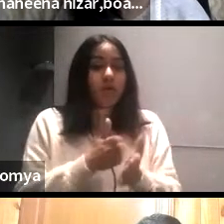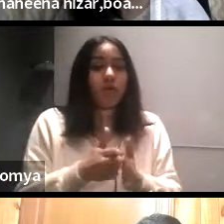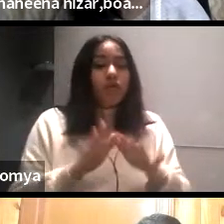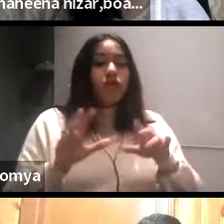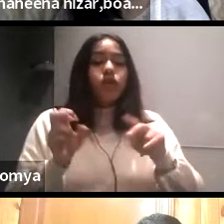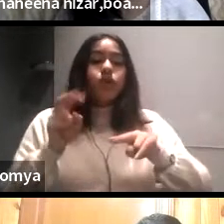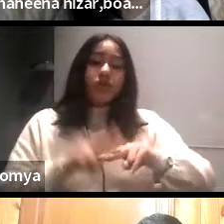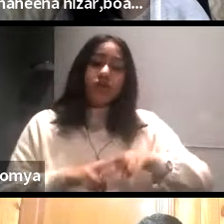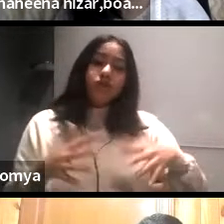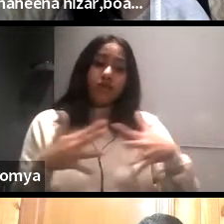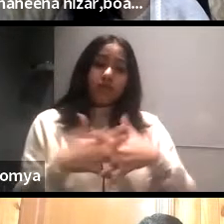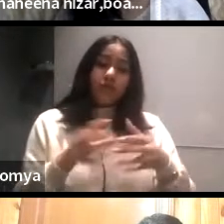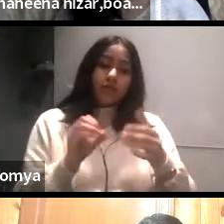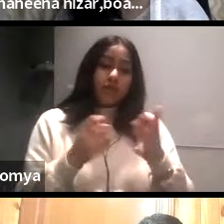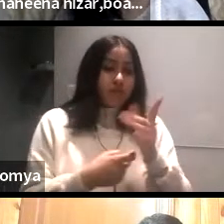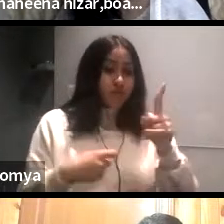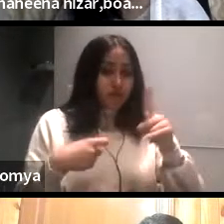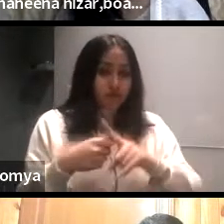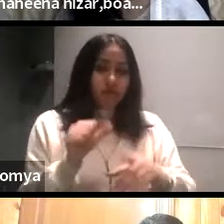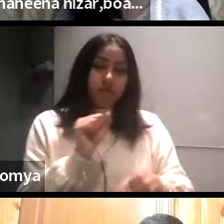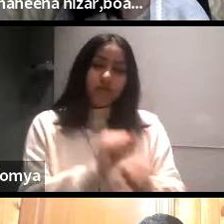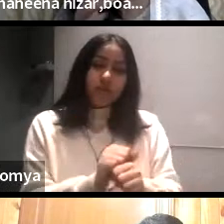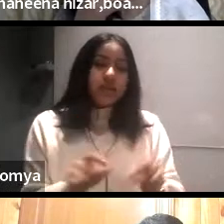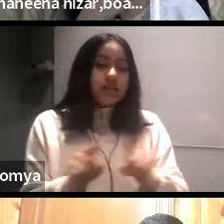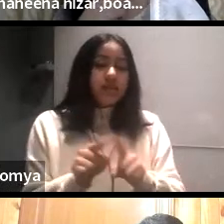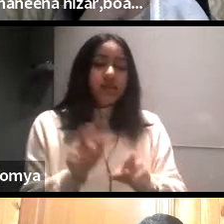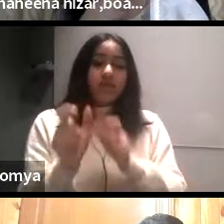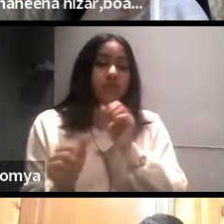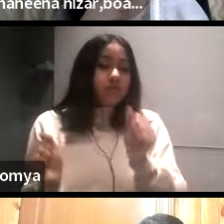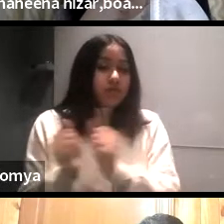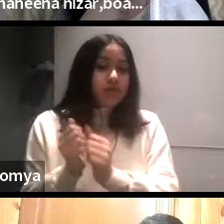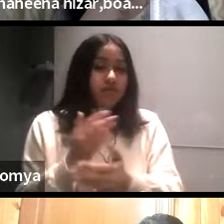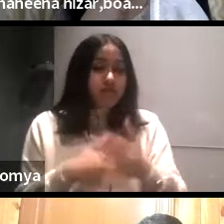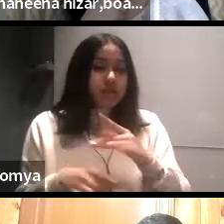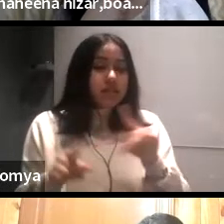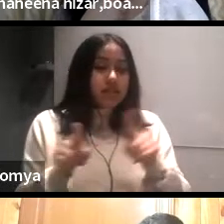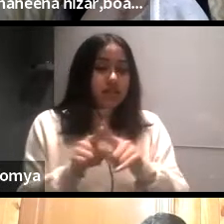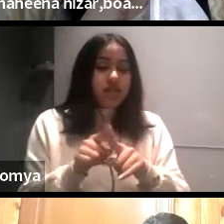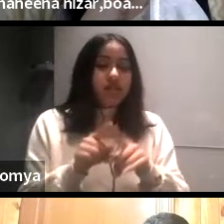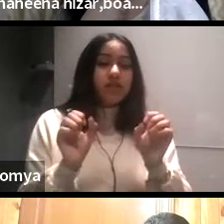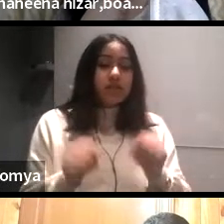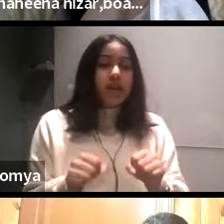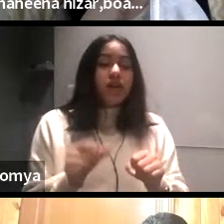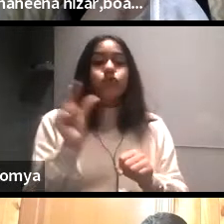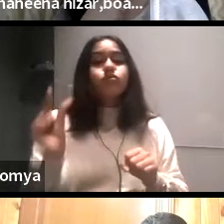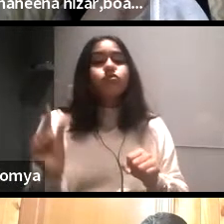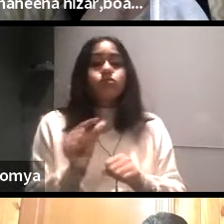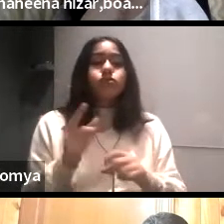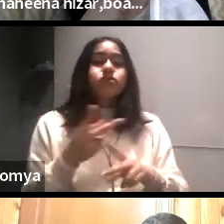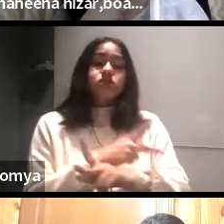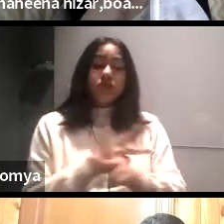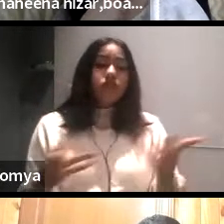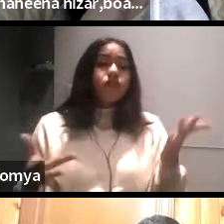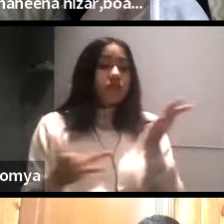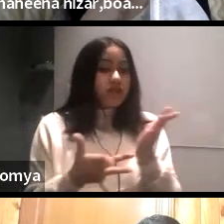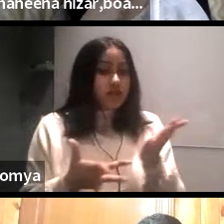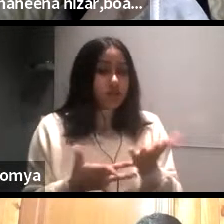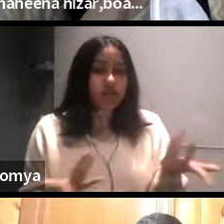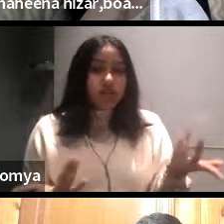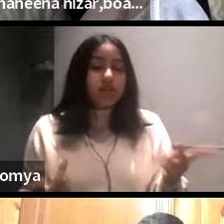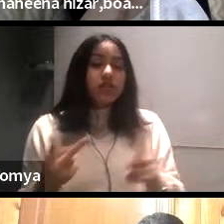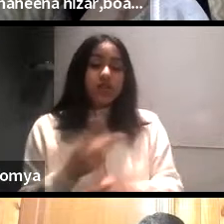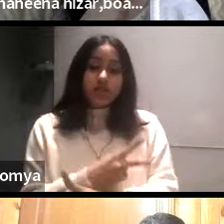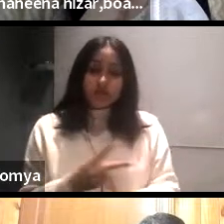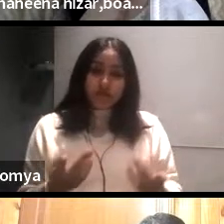that removes a barrier for a person with disabilities. So working from home might be one, using different technology might be